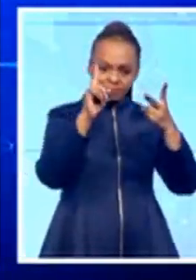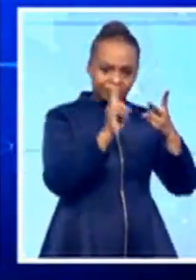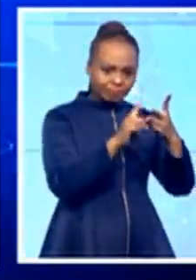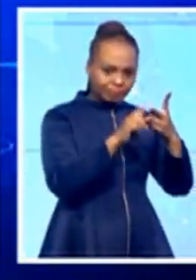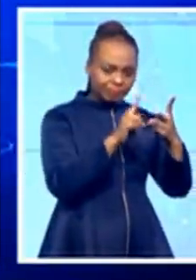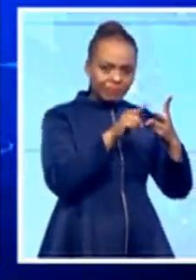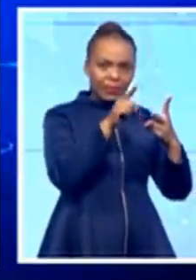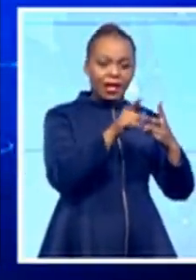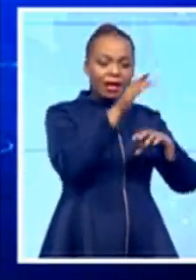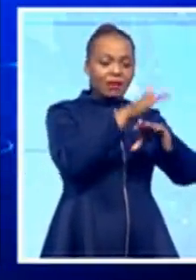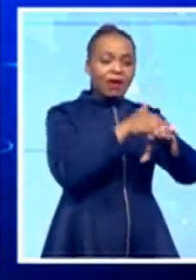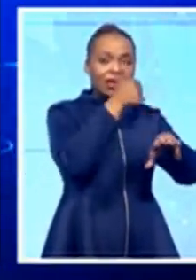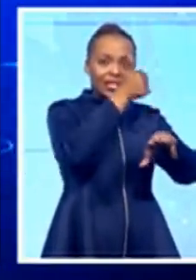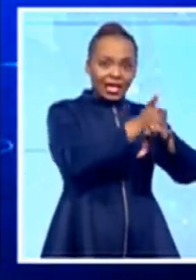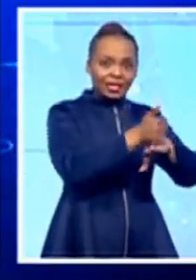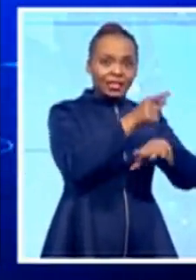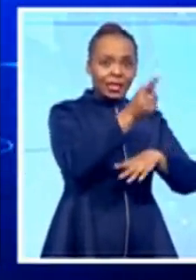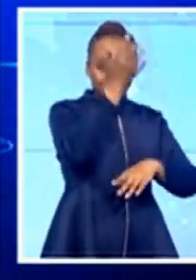from you, is the foundation condoning